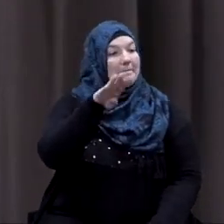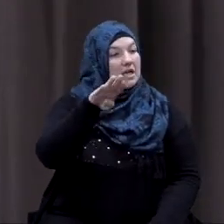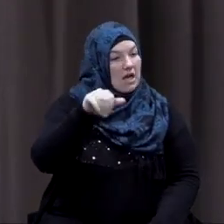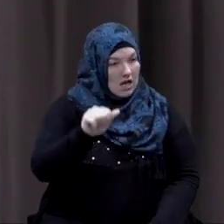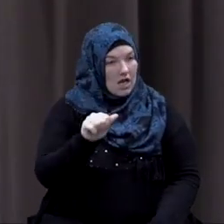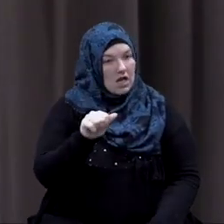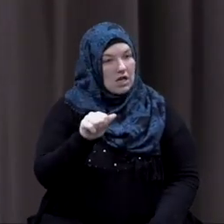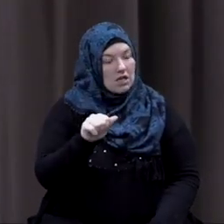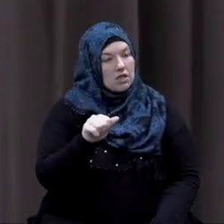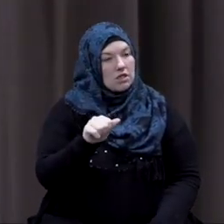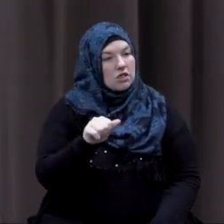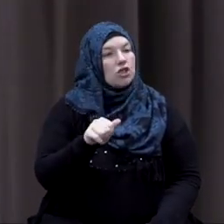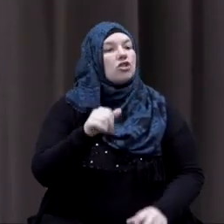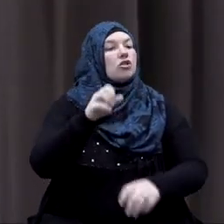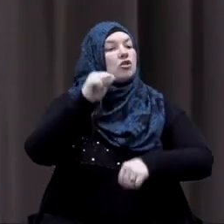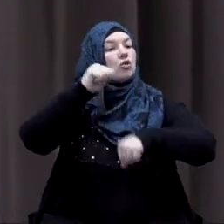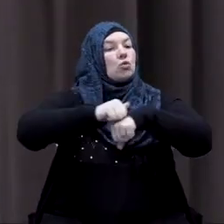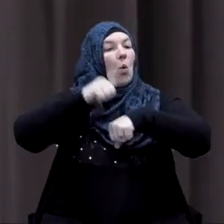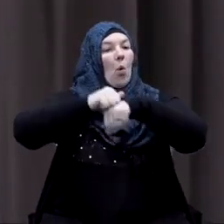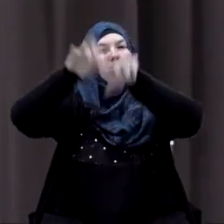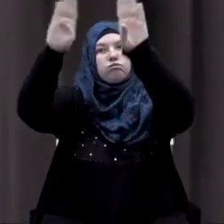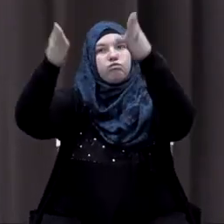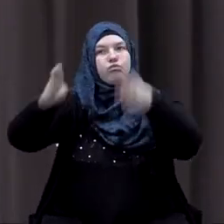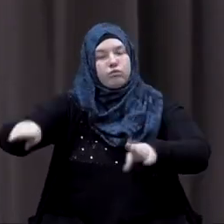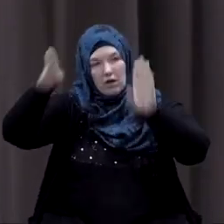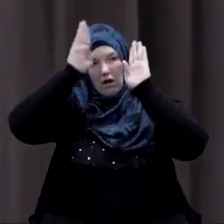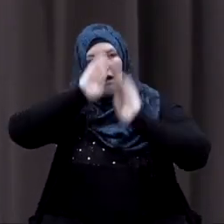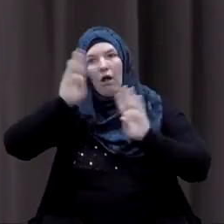was stone gods.